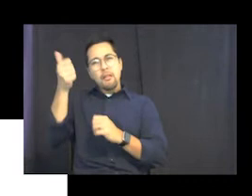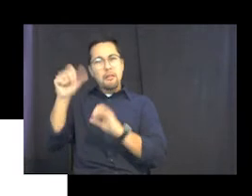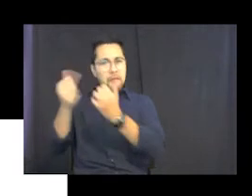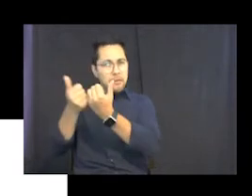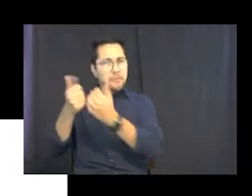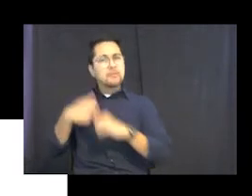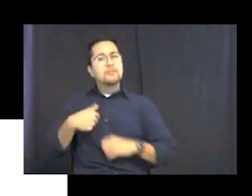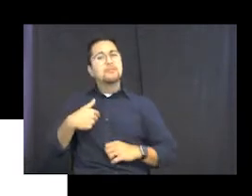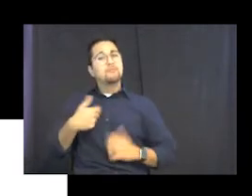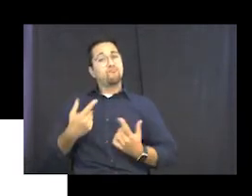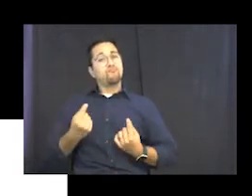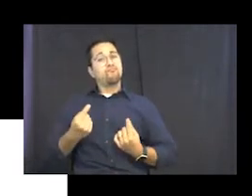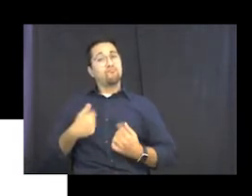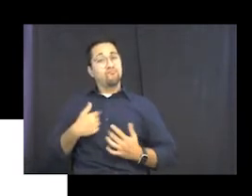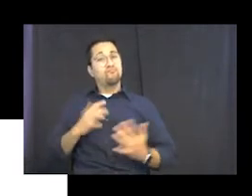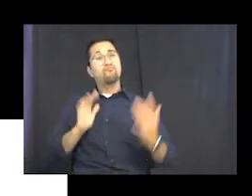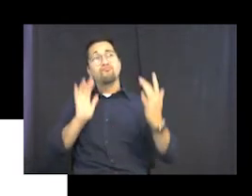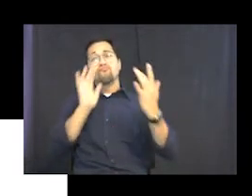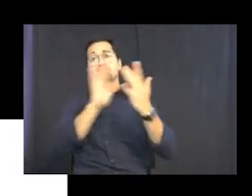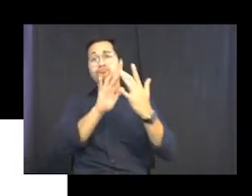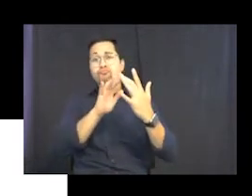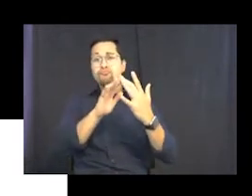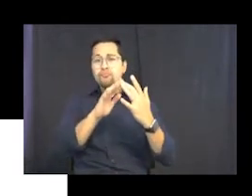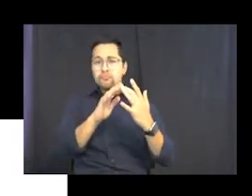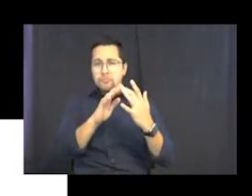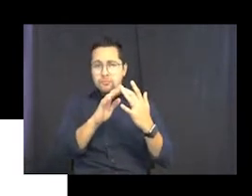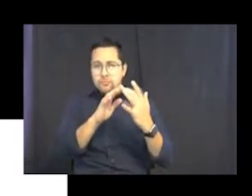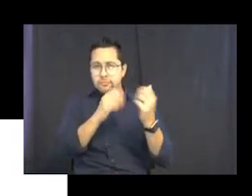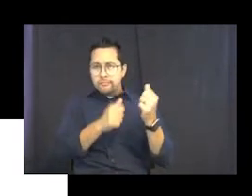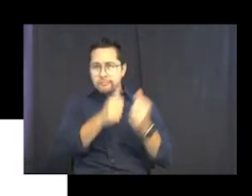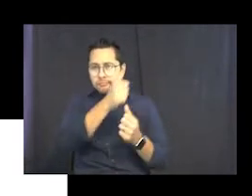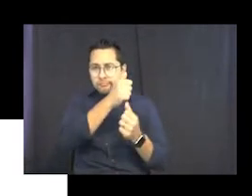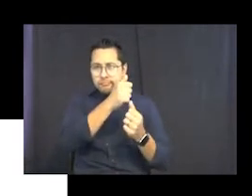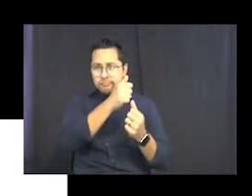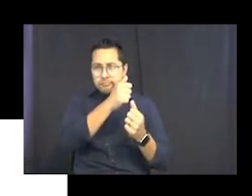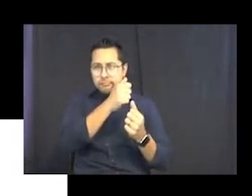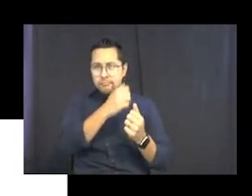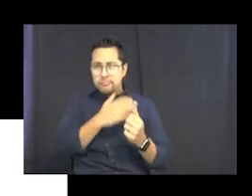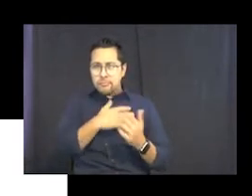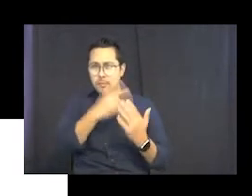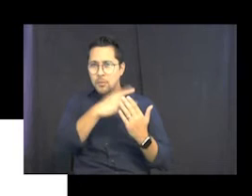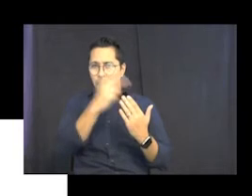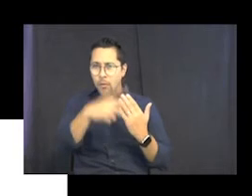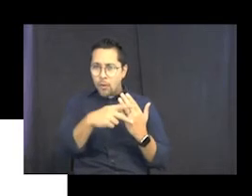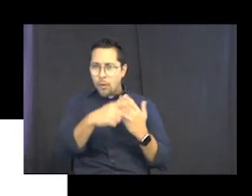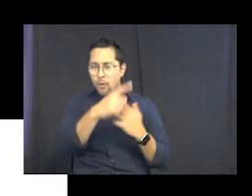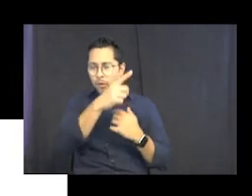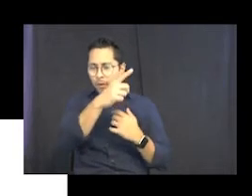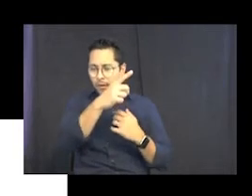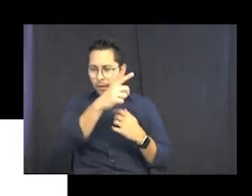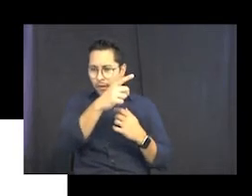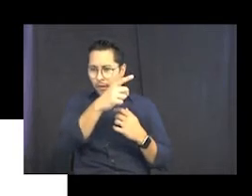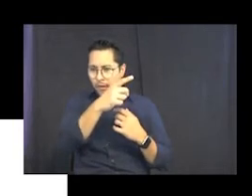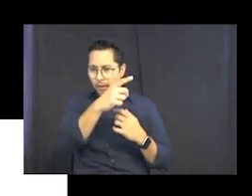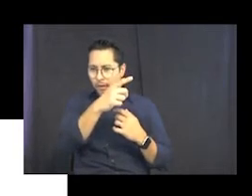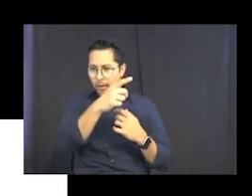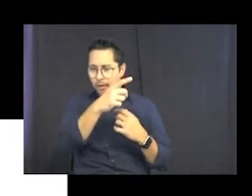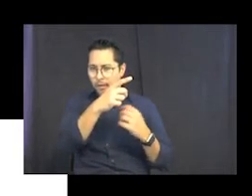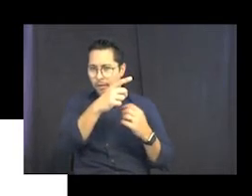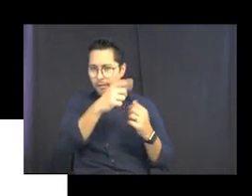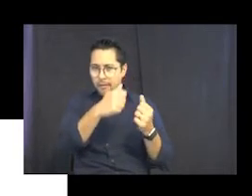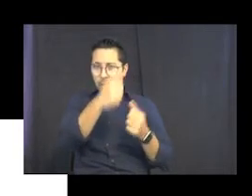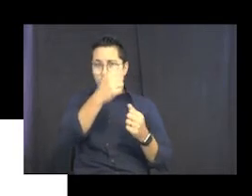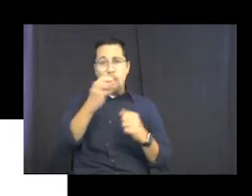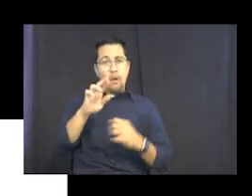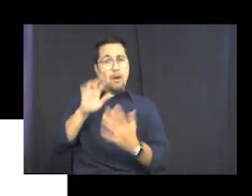I contact Mindy Whitehead, who's the program administrator for CDC, or I